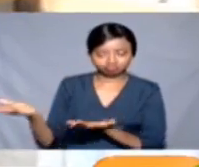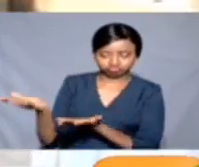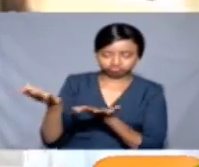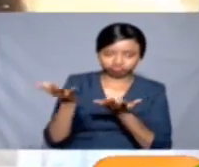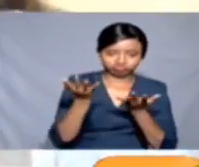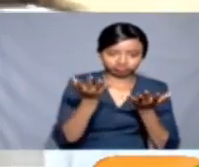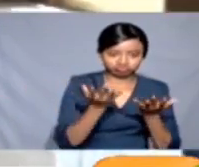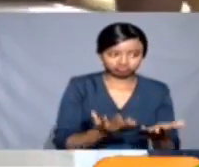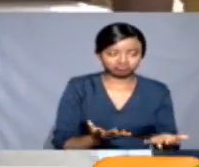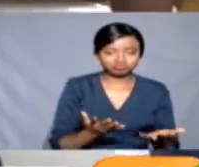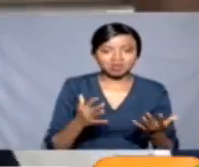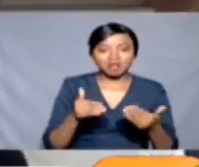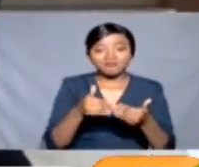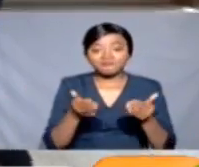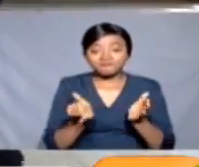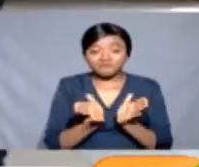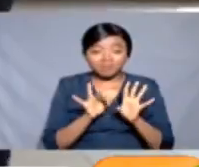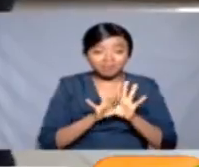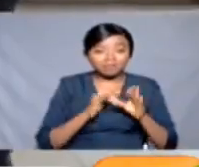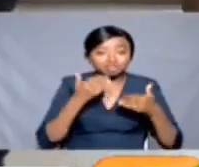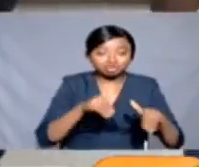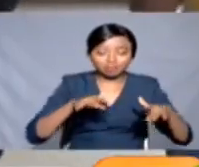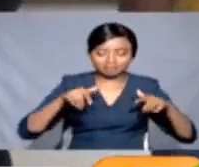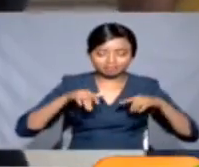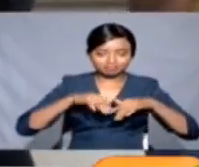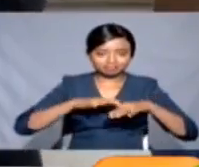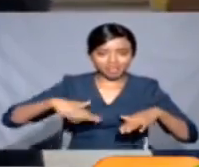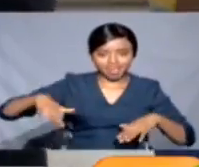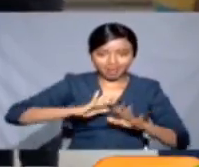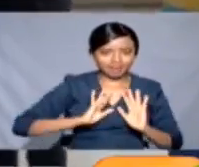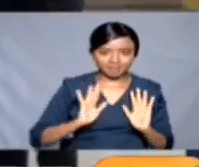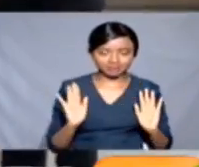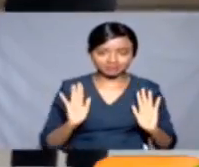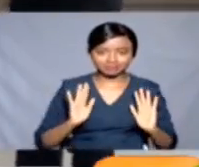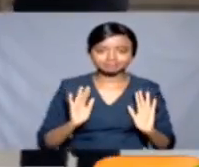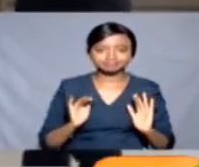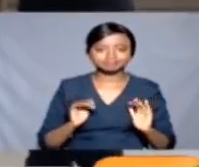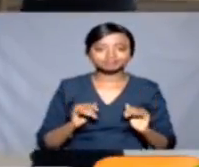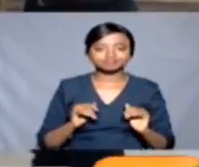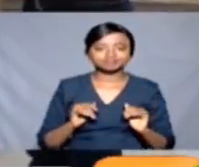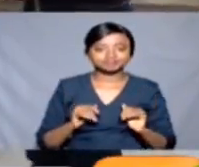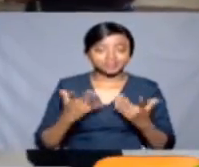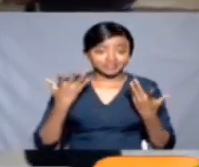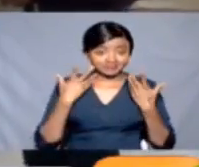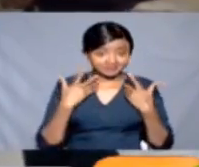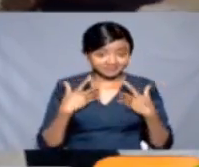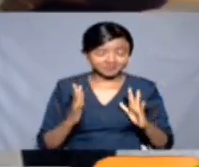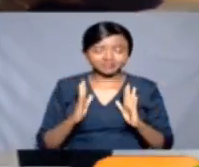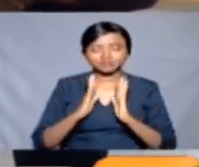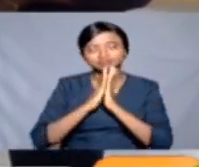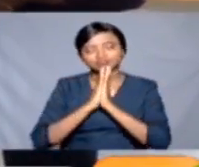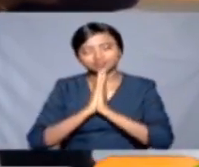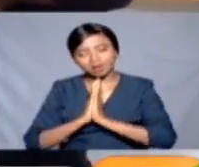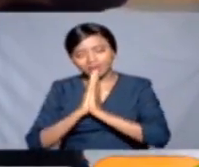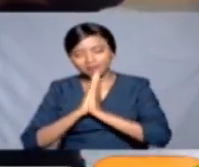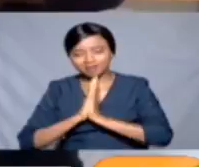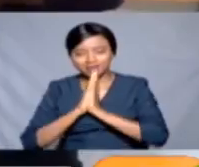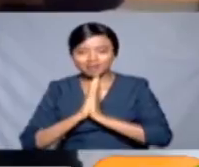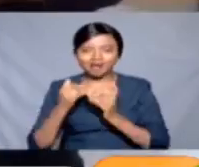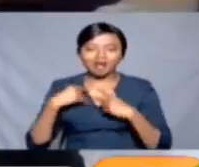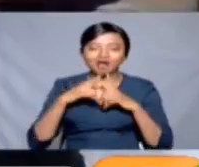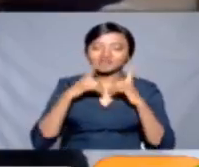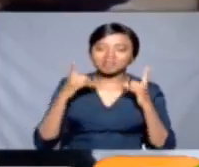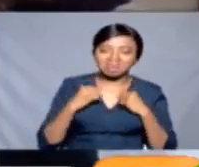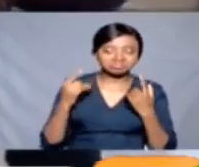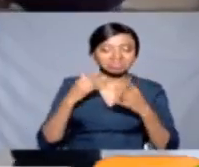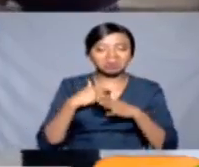the family members only are allowed here. Then we start the prayer, your pastor,